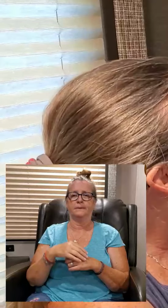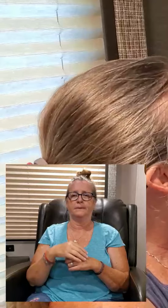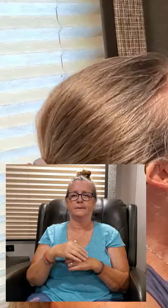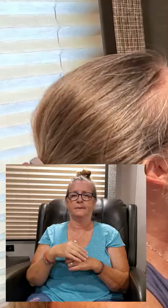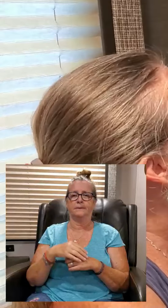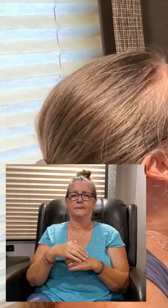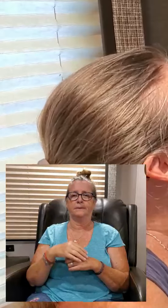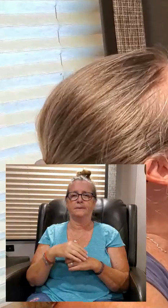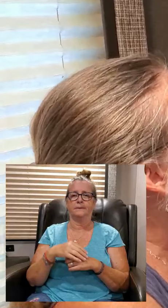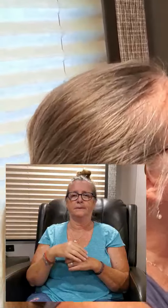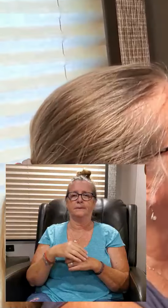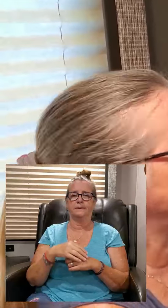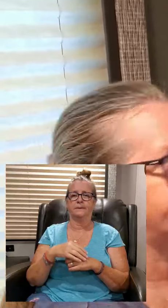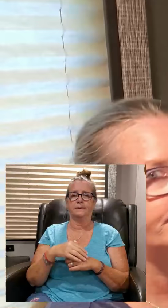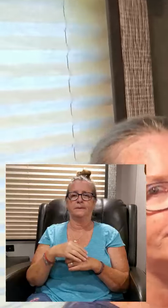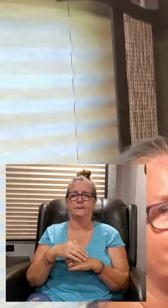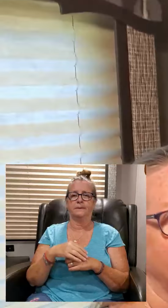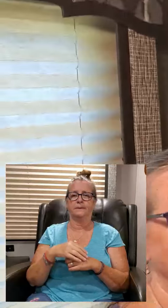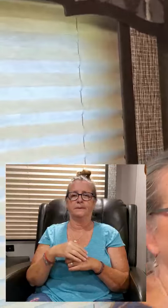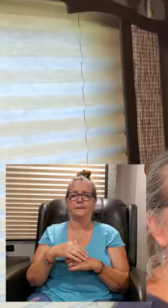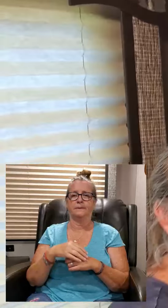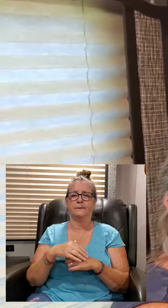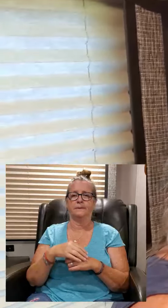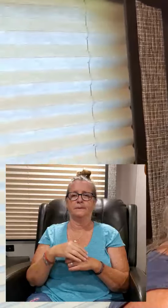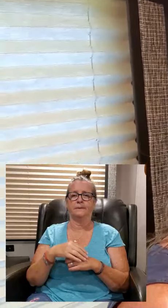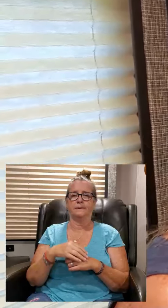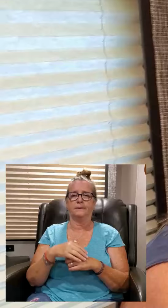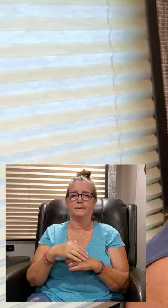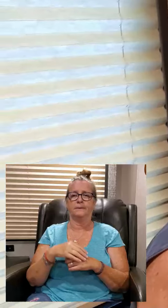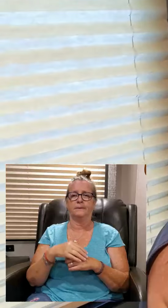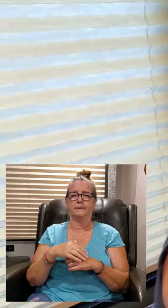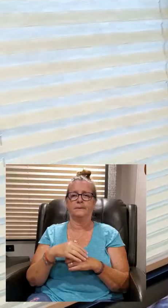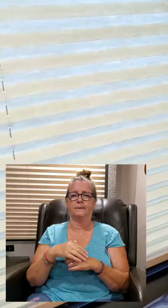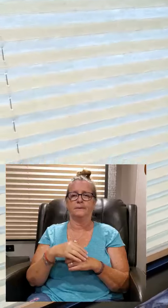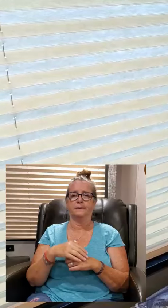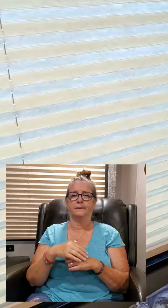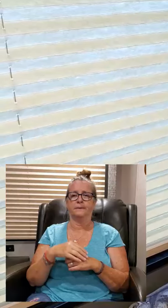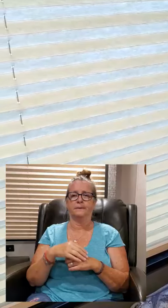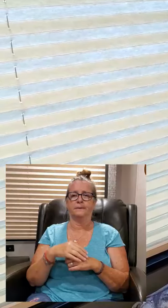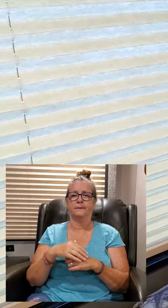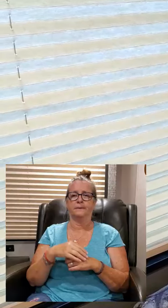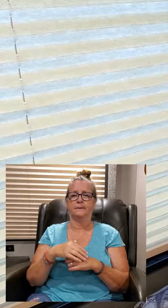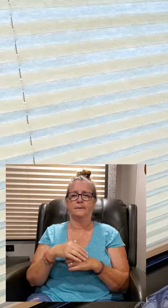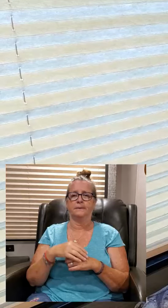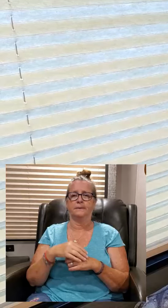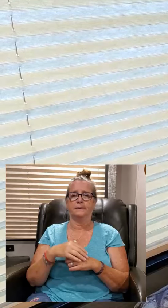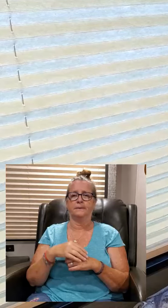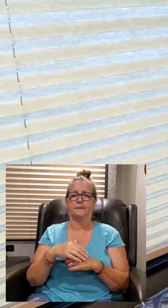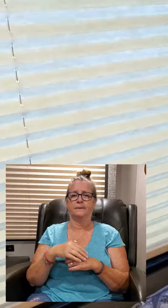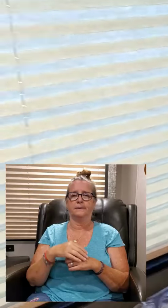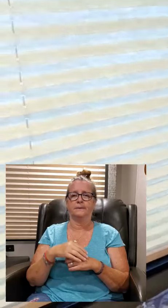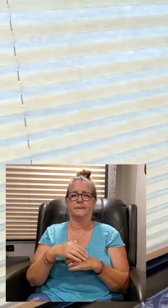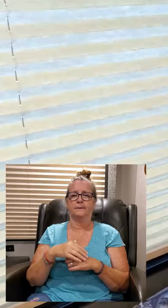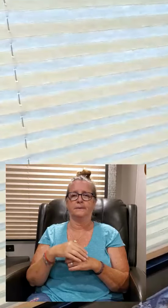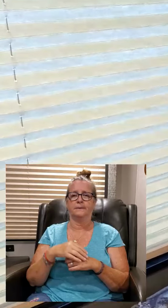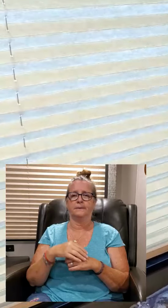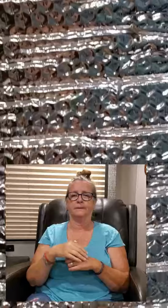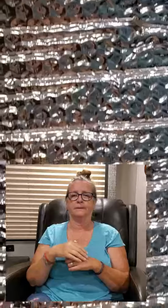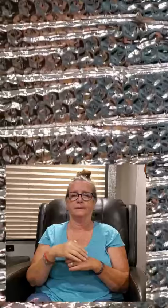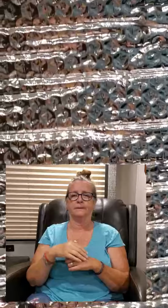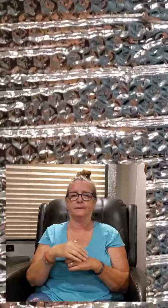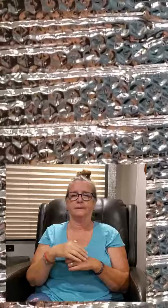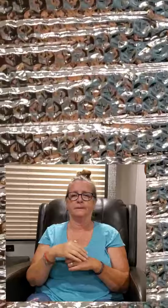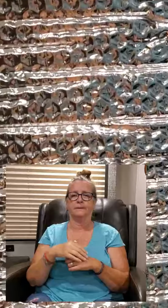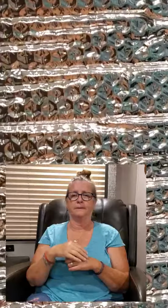it's going to always seem like it's dark in your trailer. But there is no alternative when it starts getting into the hundreds and you have one air